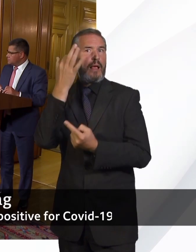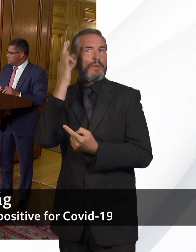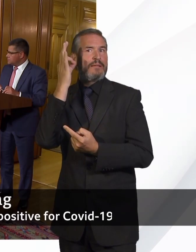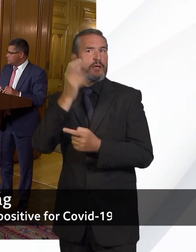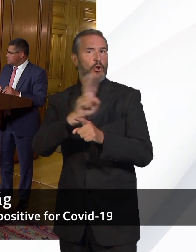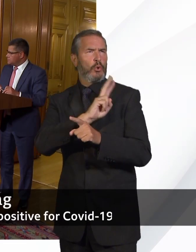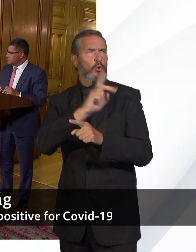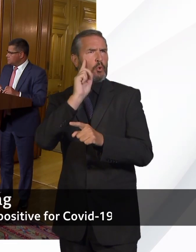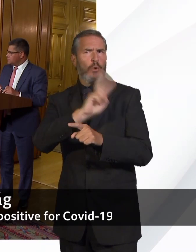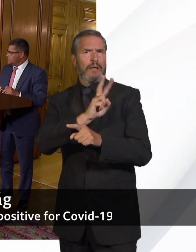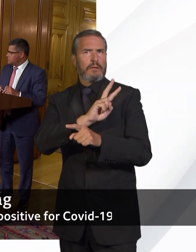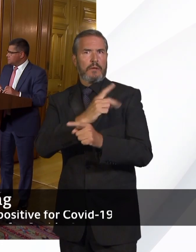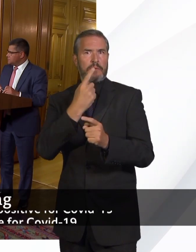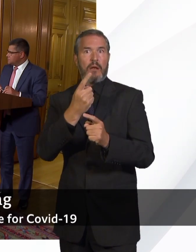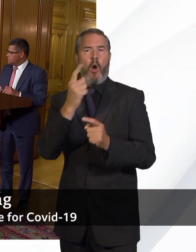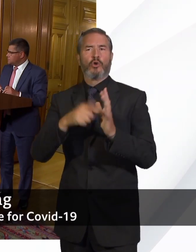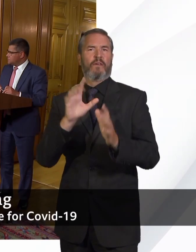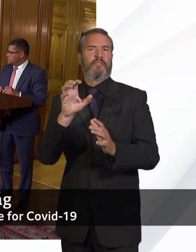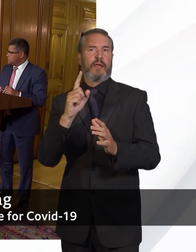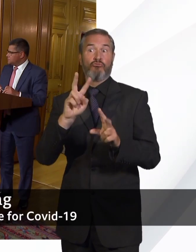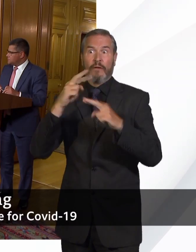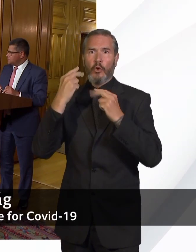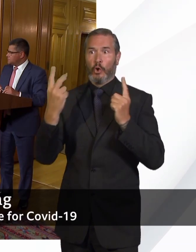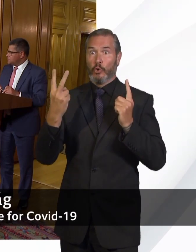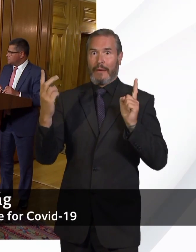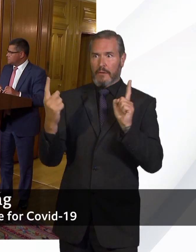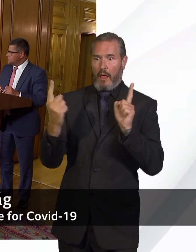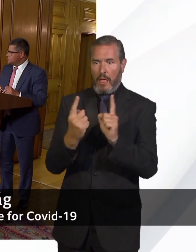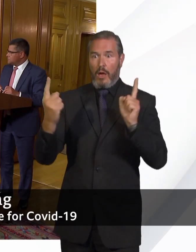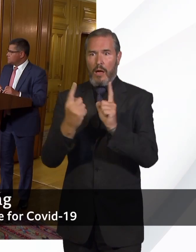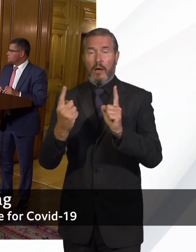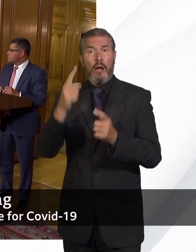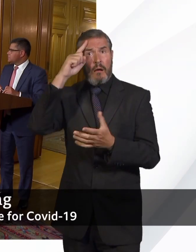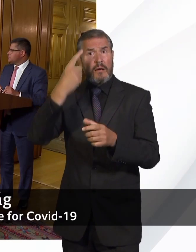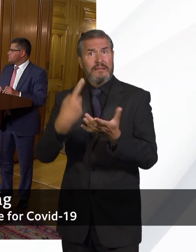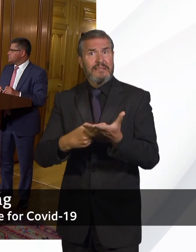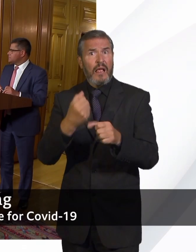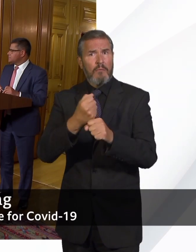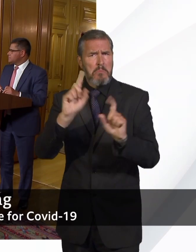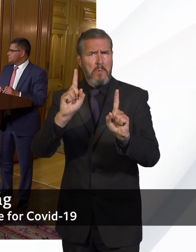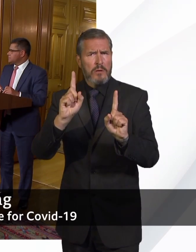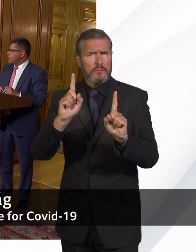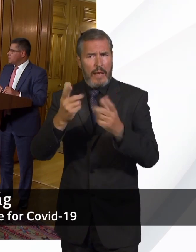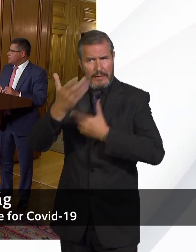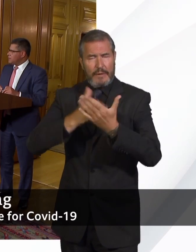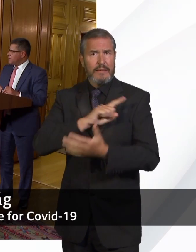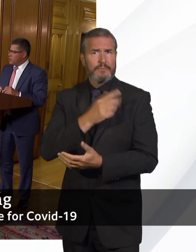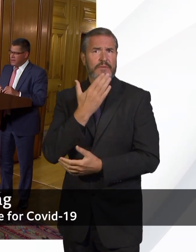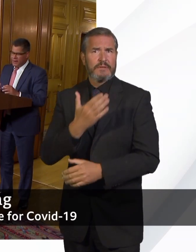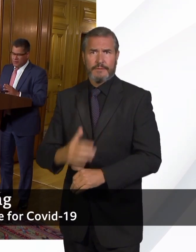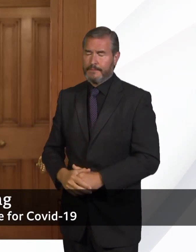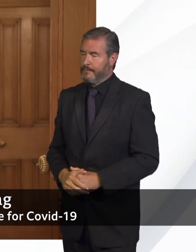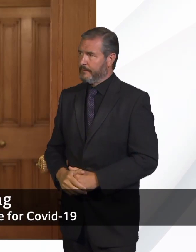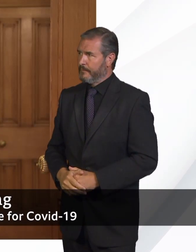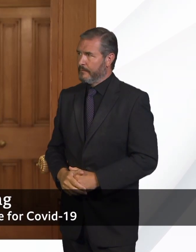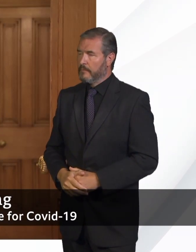couple of weeks back. So where is the outcome of the review? What has the government decided? And can you explain your reasoning, please? Yes, well,